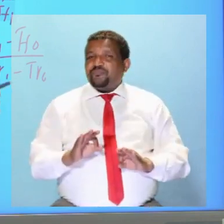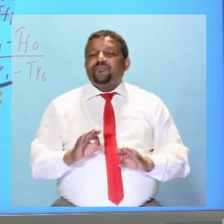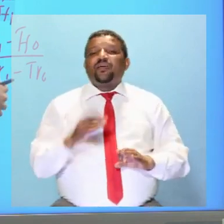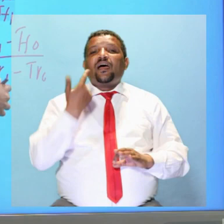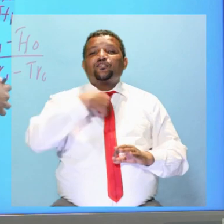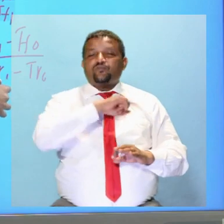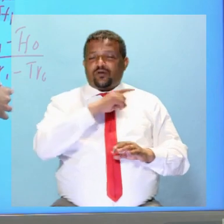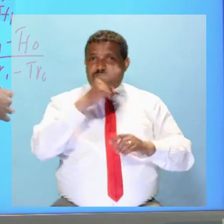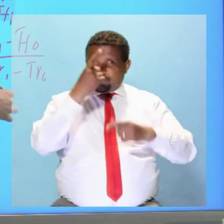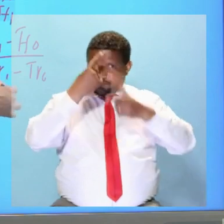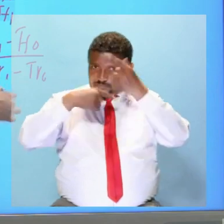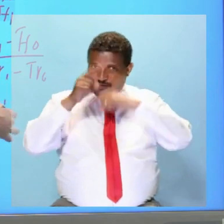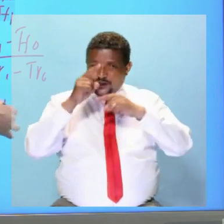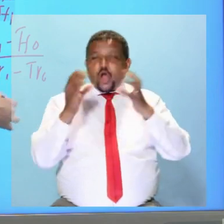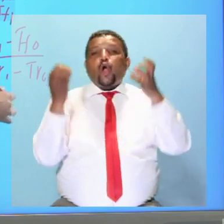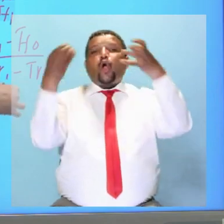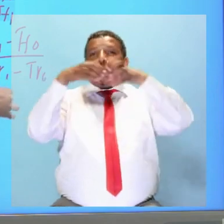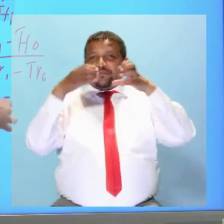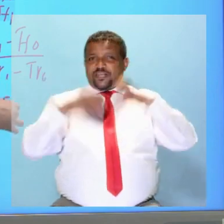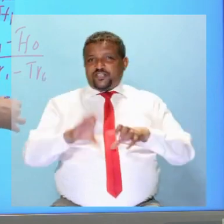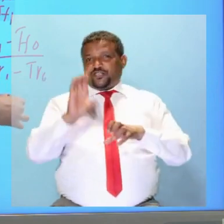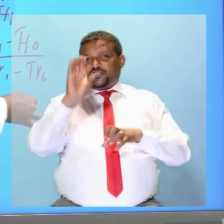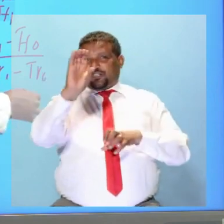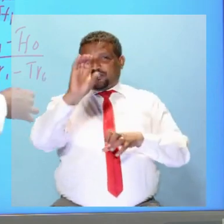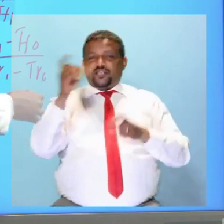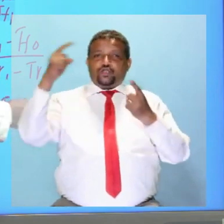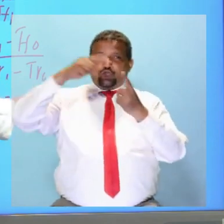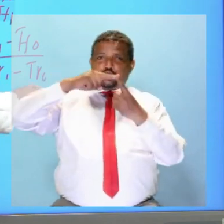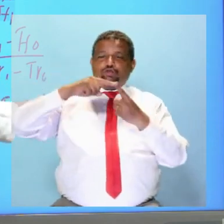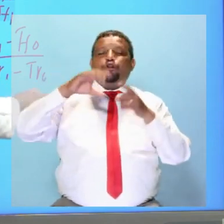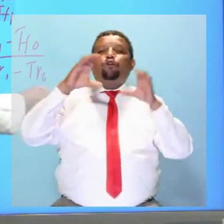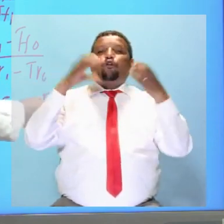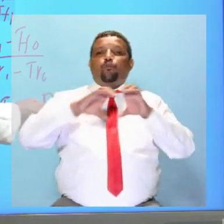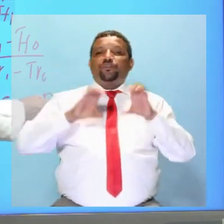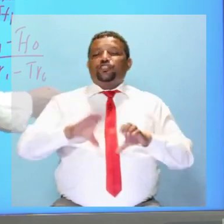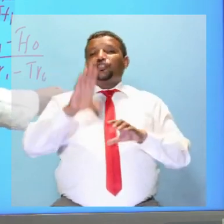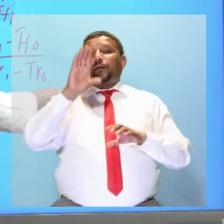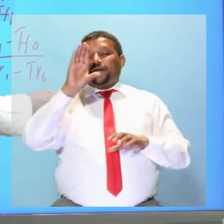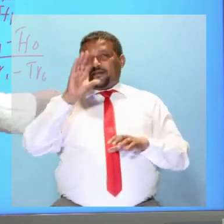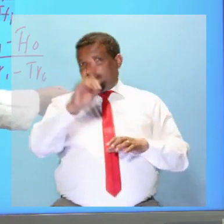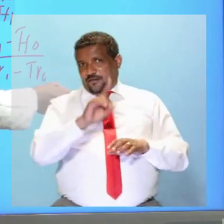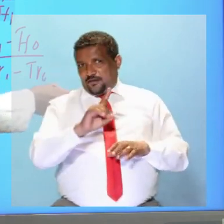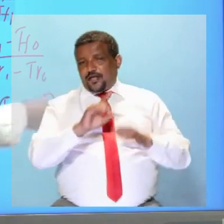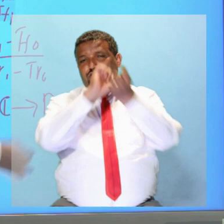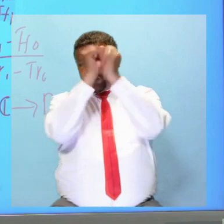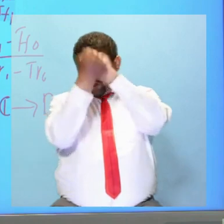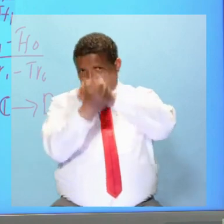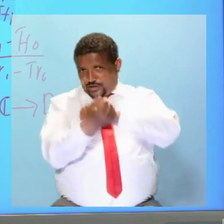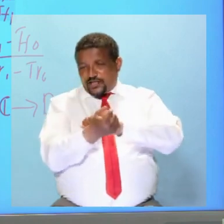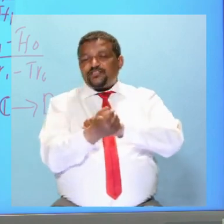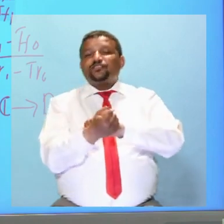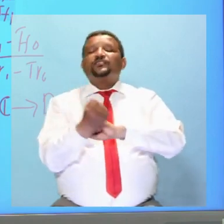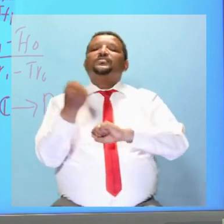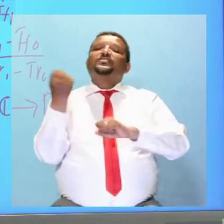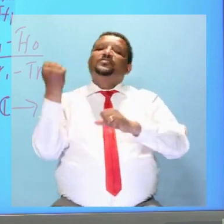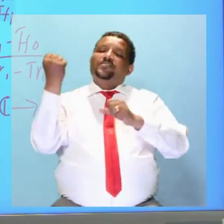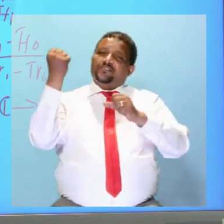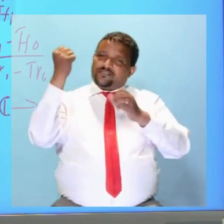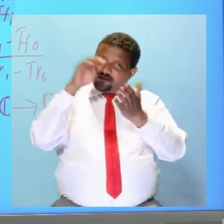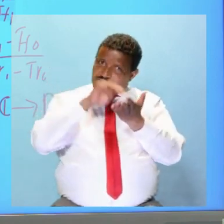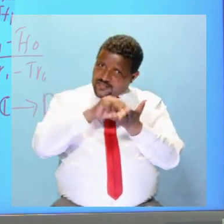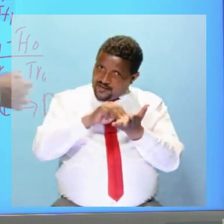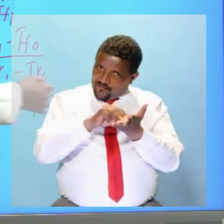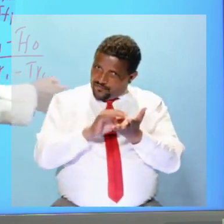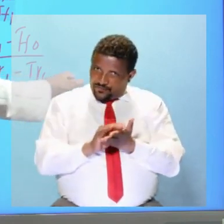we come across from combination C to combination D, then the change in